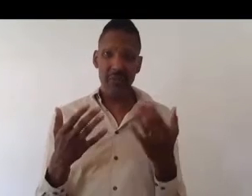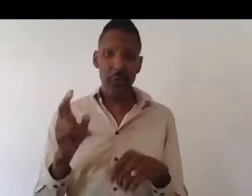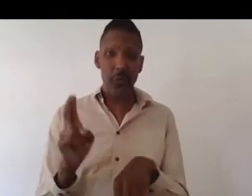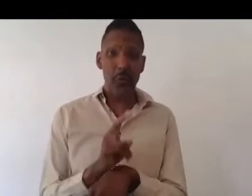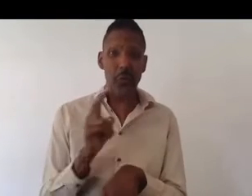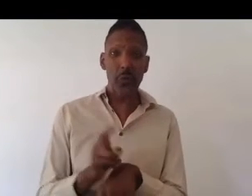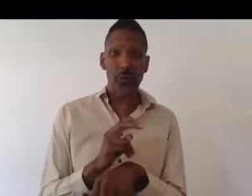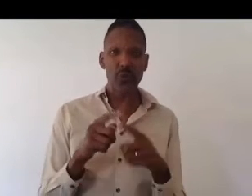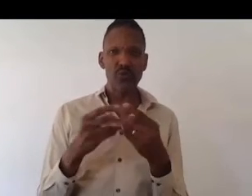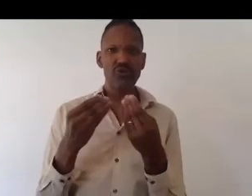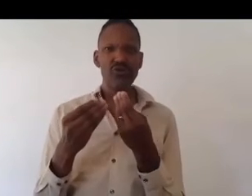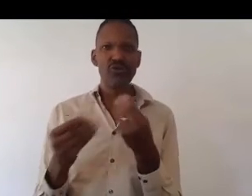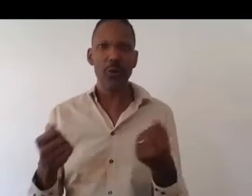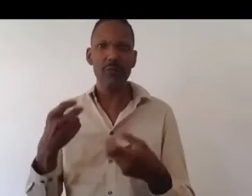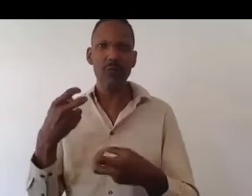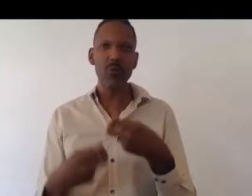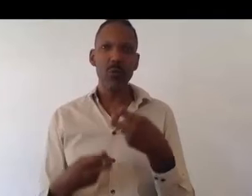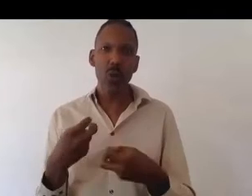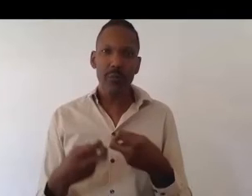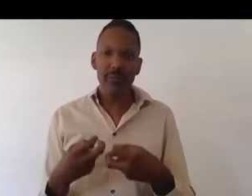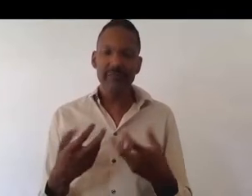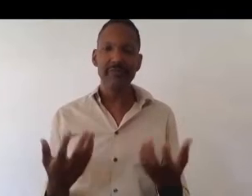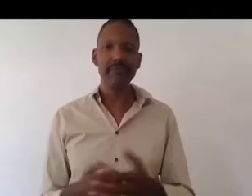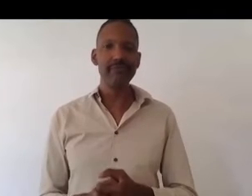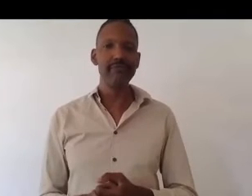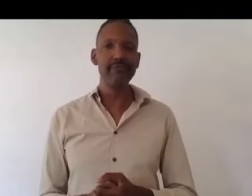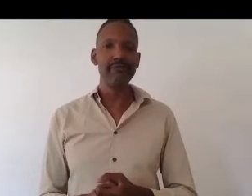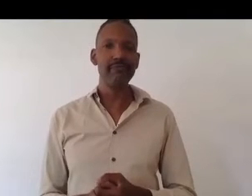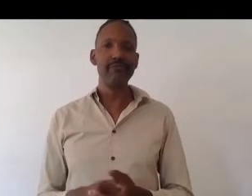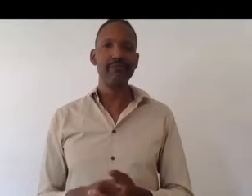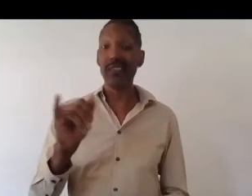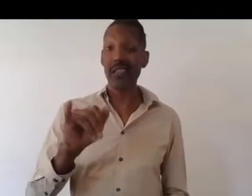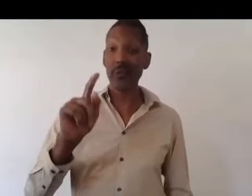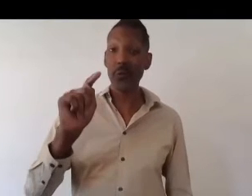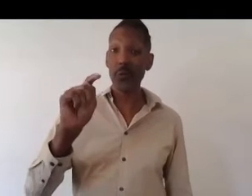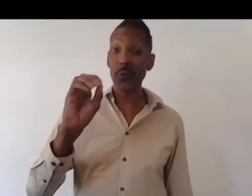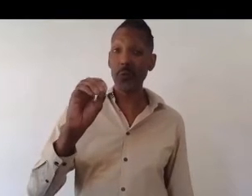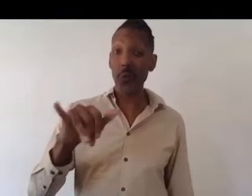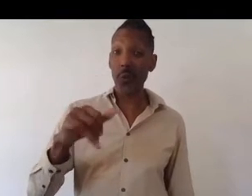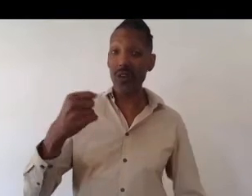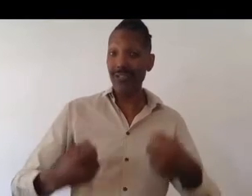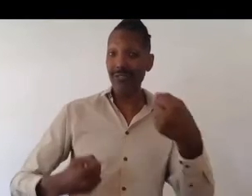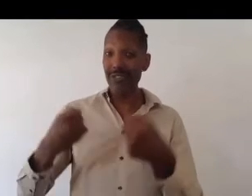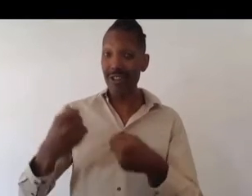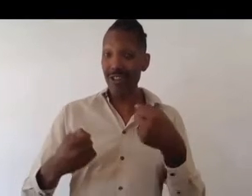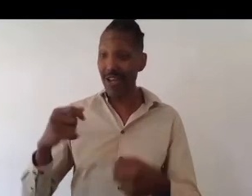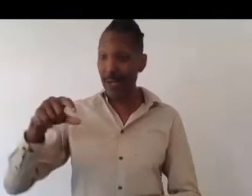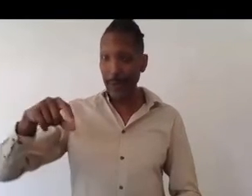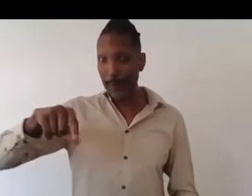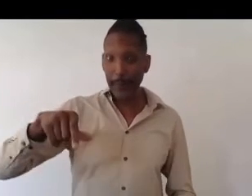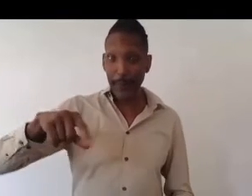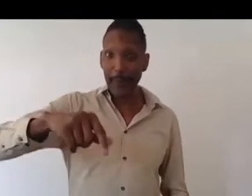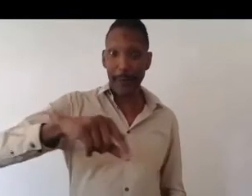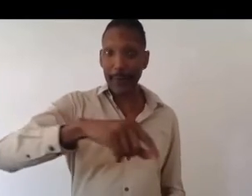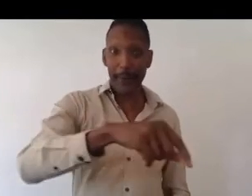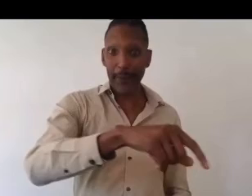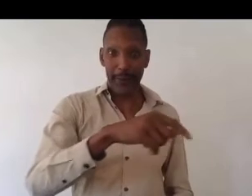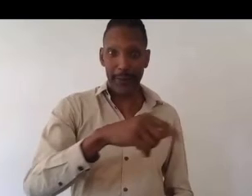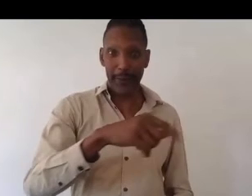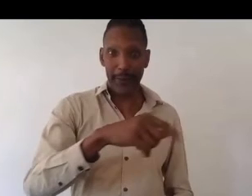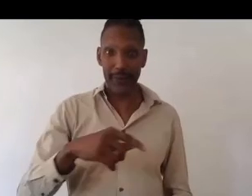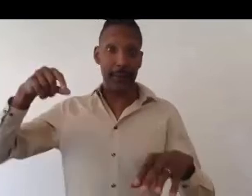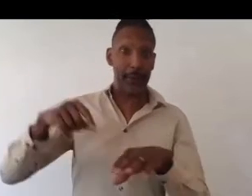order to solve a problem about figuring out how far the car's path has traveled after going down the